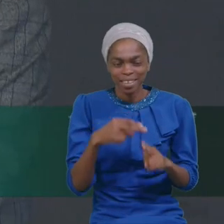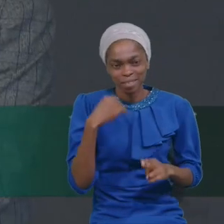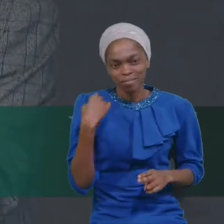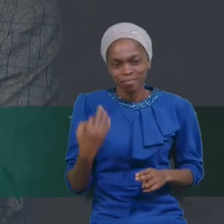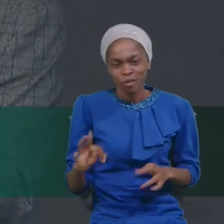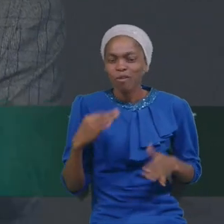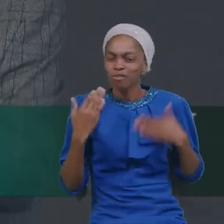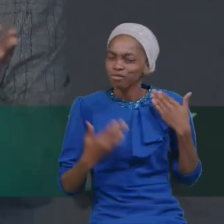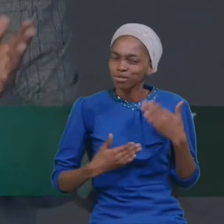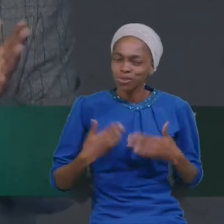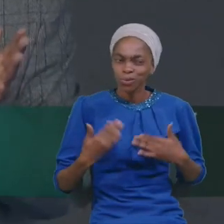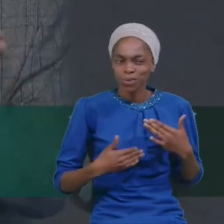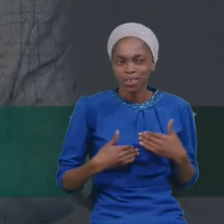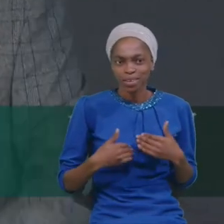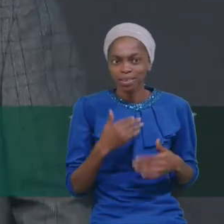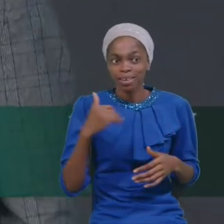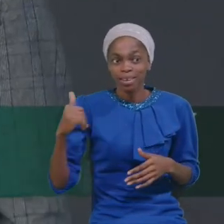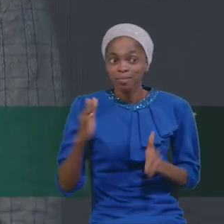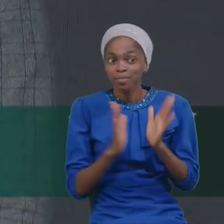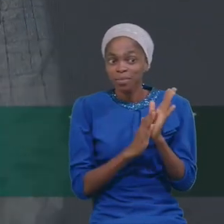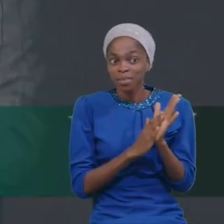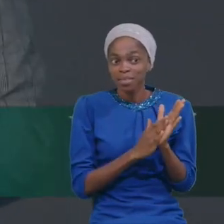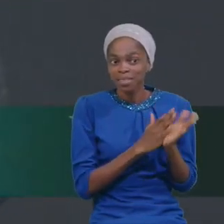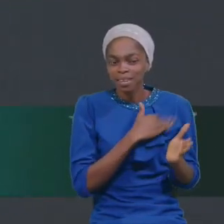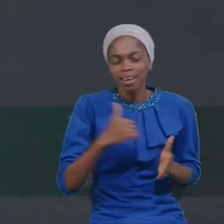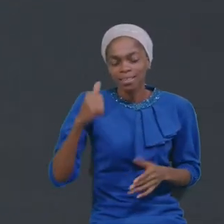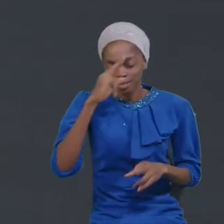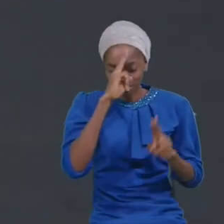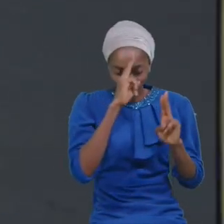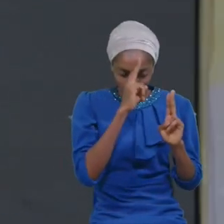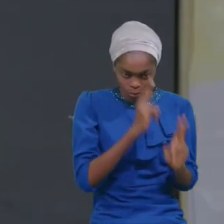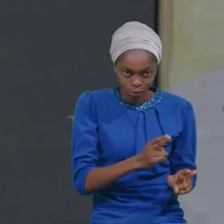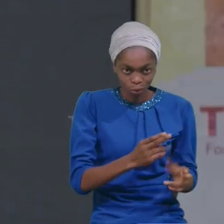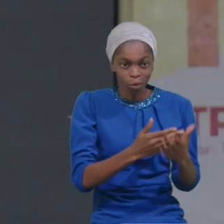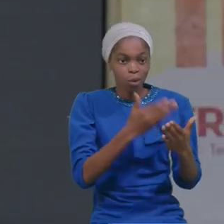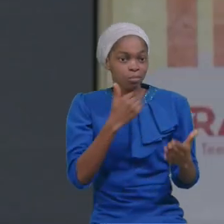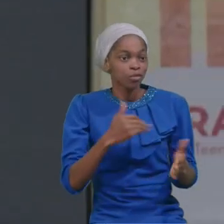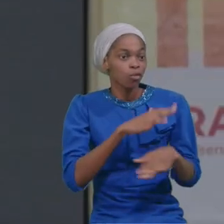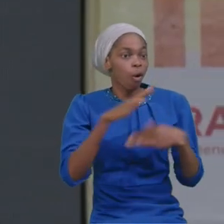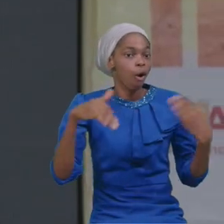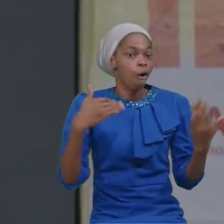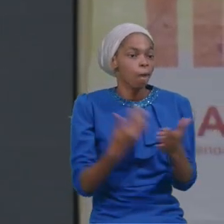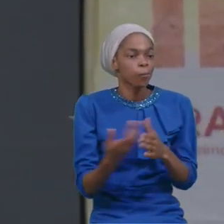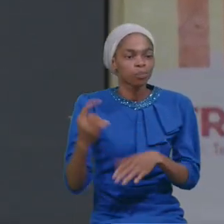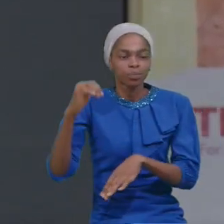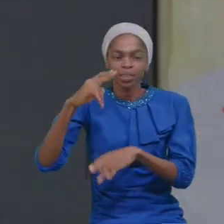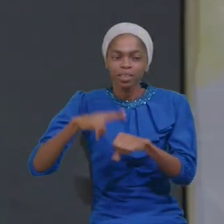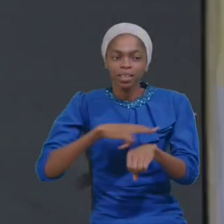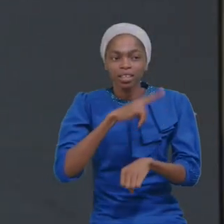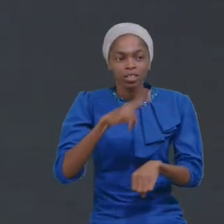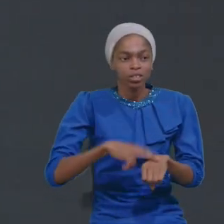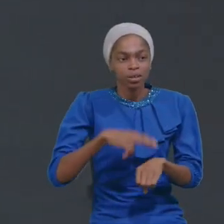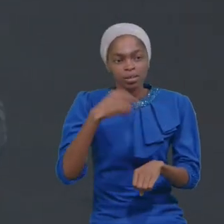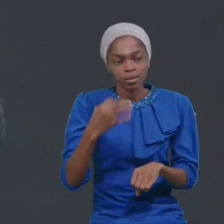before all the nations of the earth, which shall hear all the good